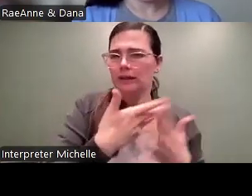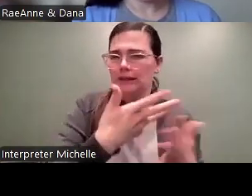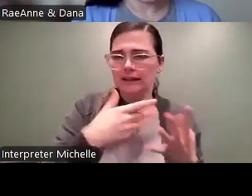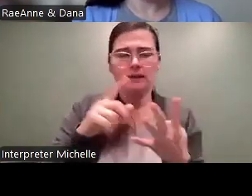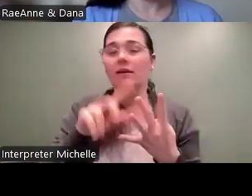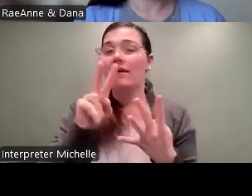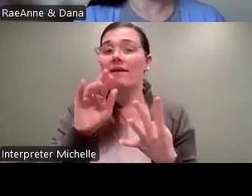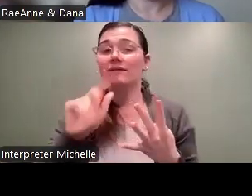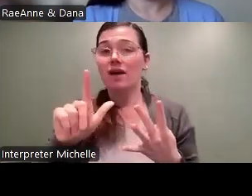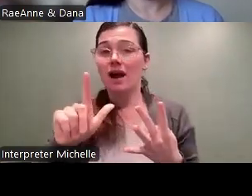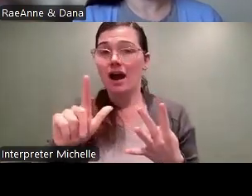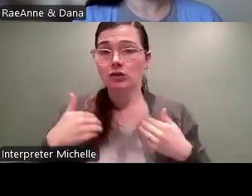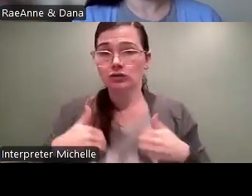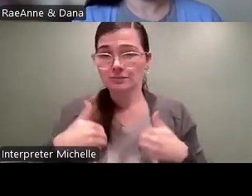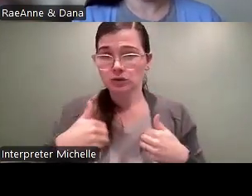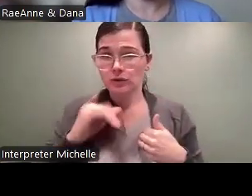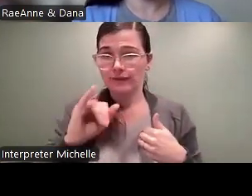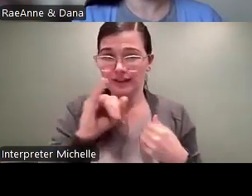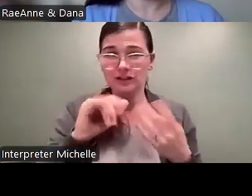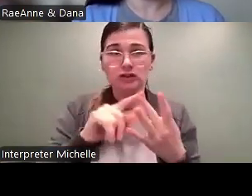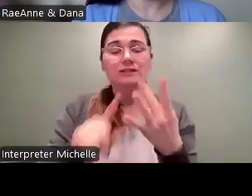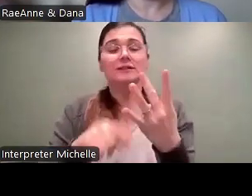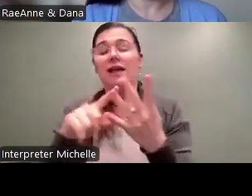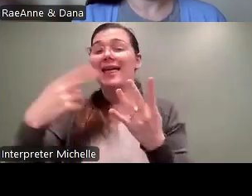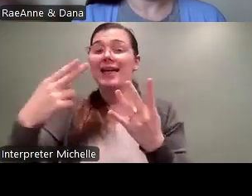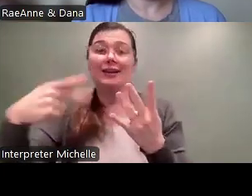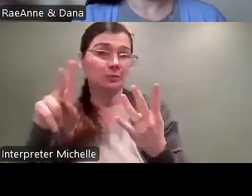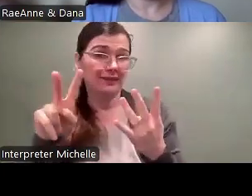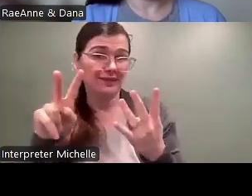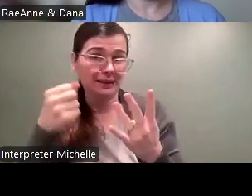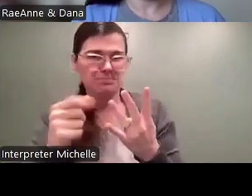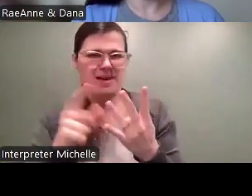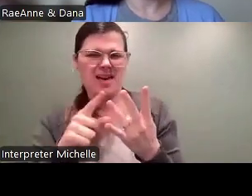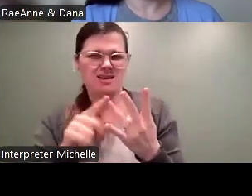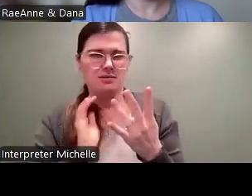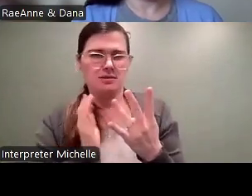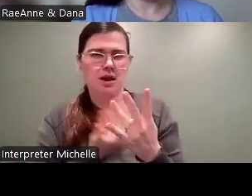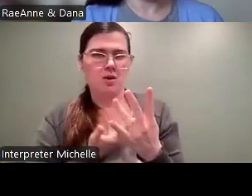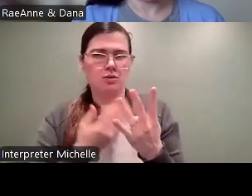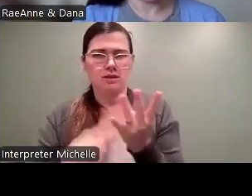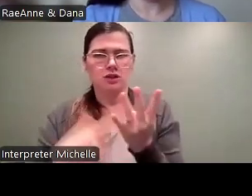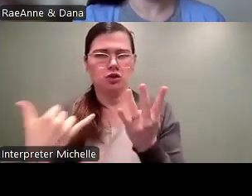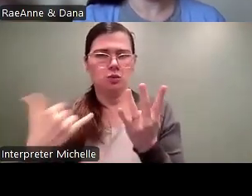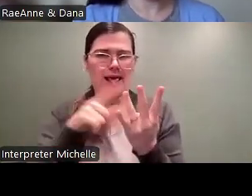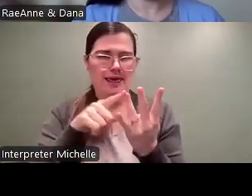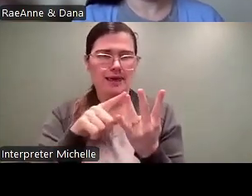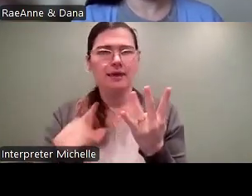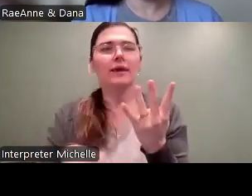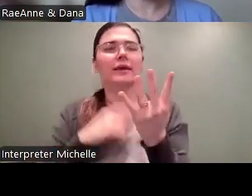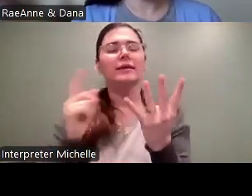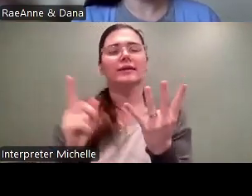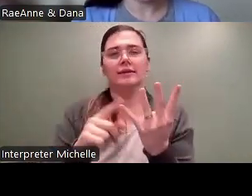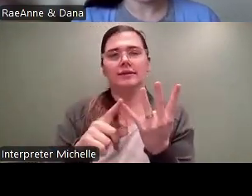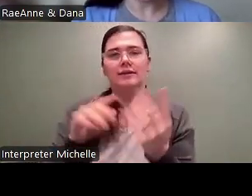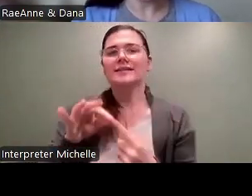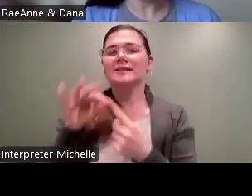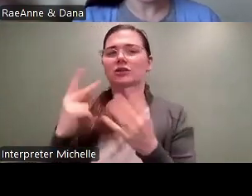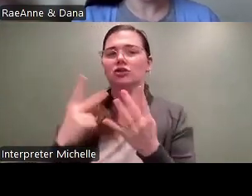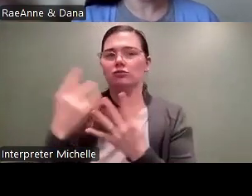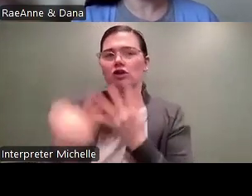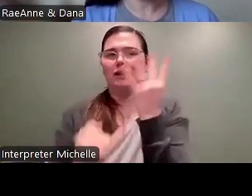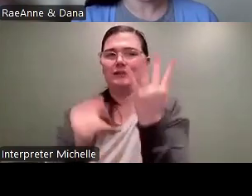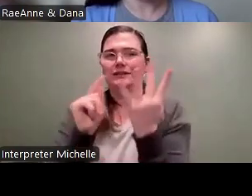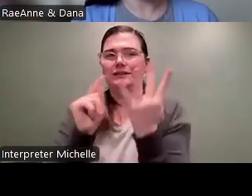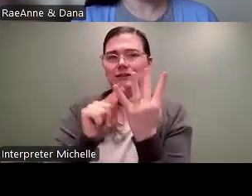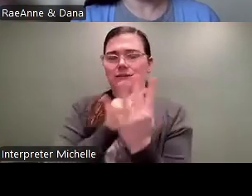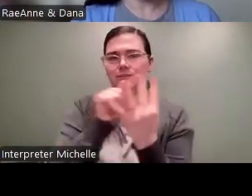HPV impact, which we will be discussing today, Thank you. And special projects. I